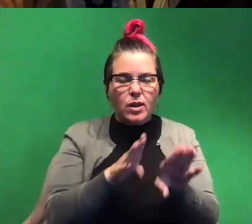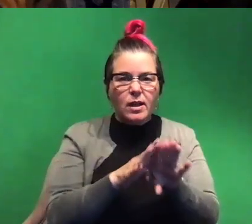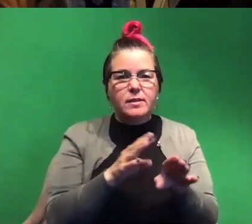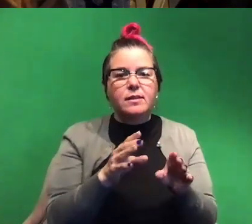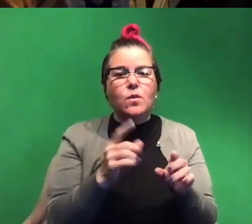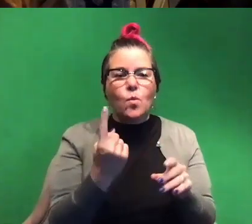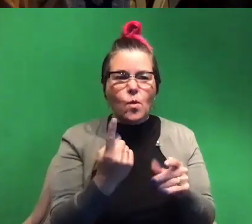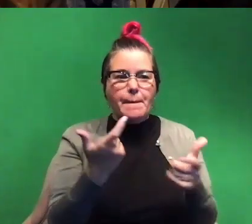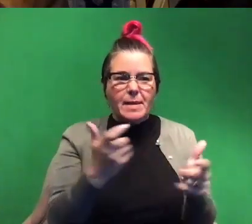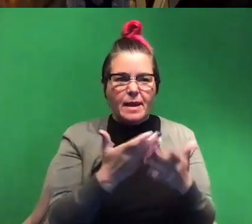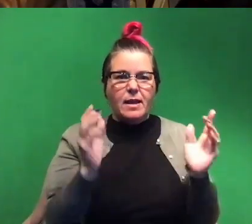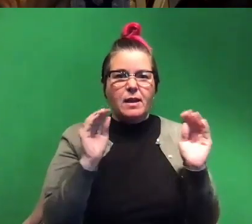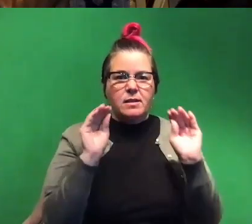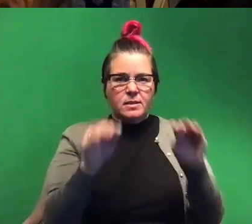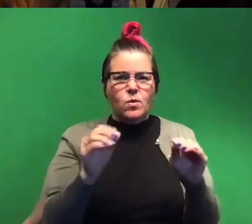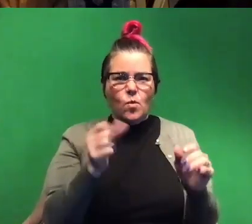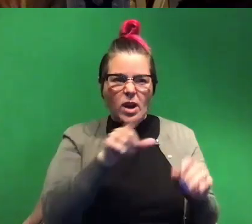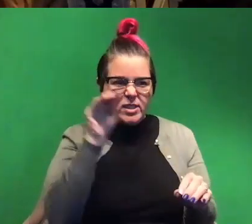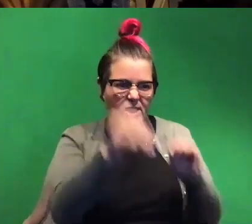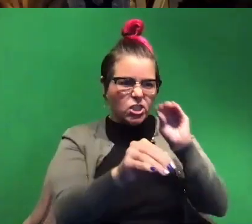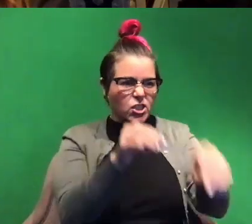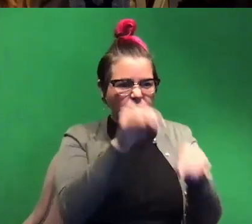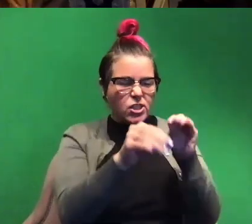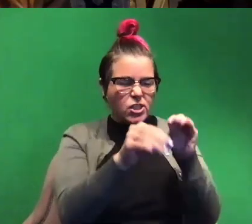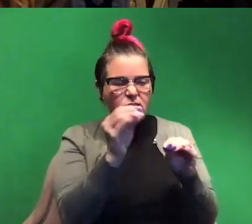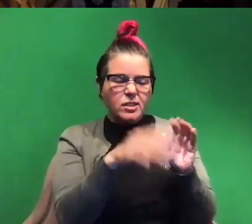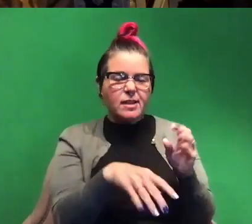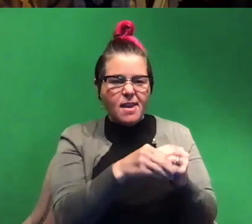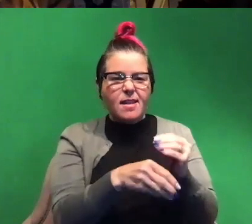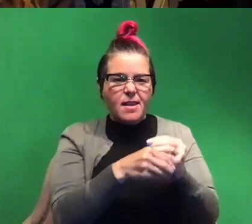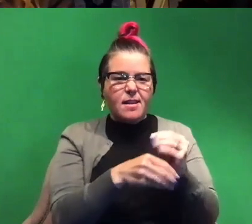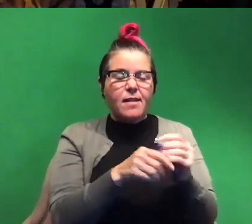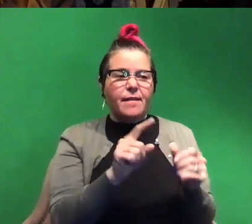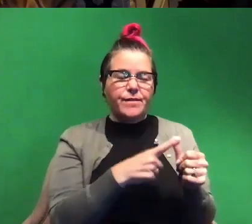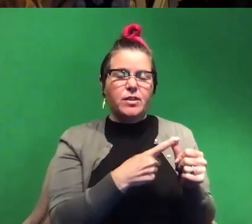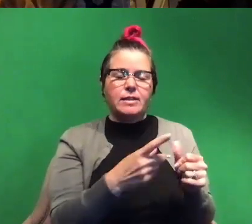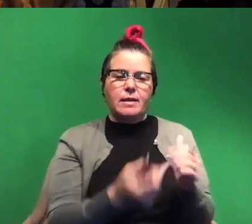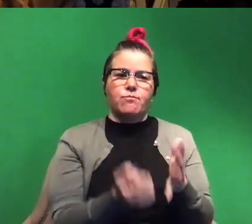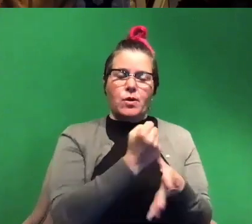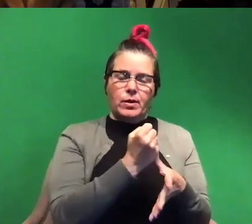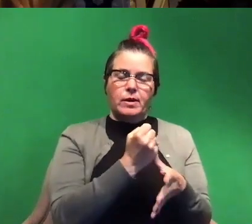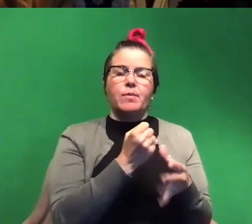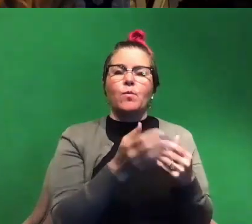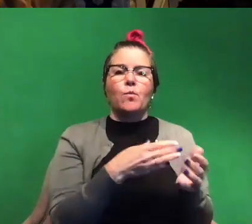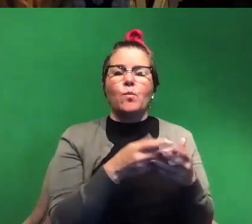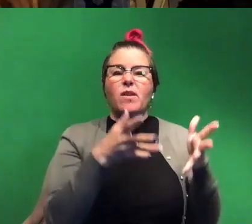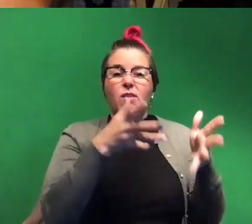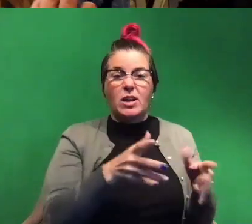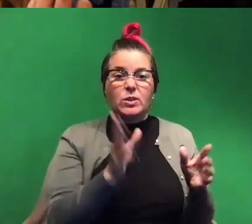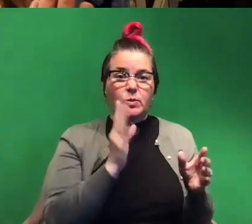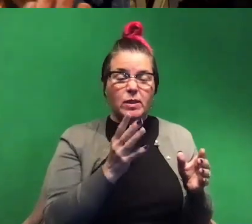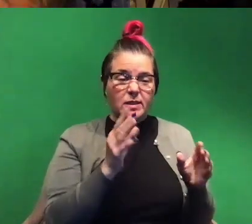one big item, and then you're like, how much else can we throw in here? Right. Yeah. That first thing takes priority, but whatever else can fit